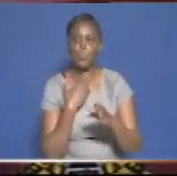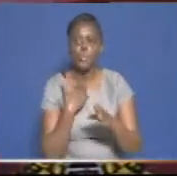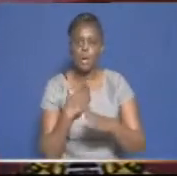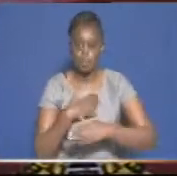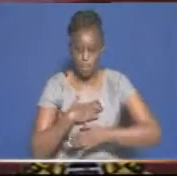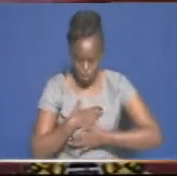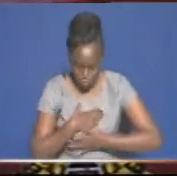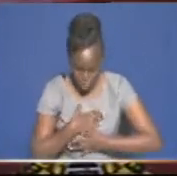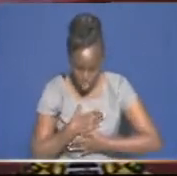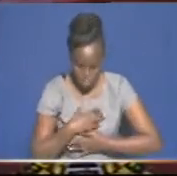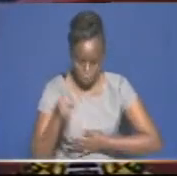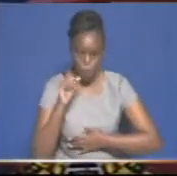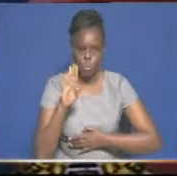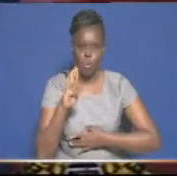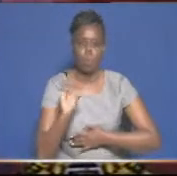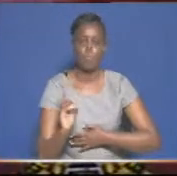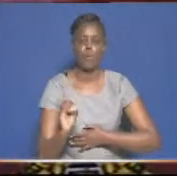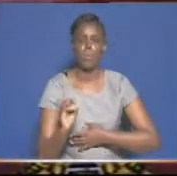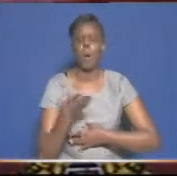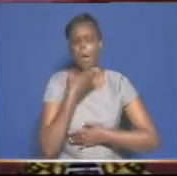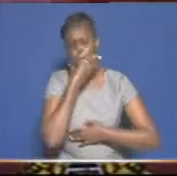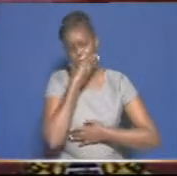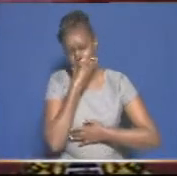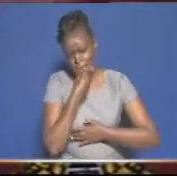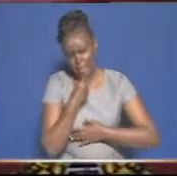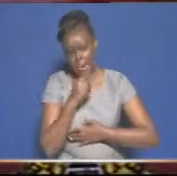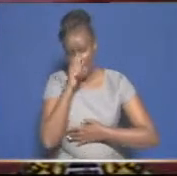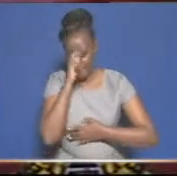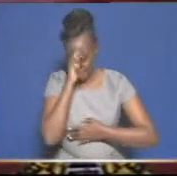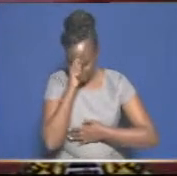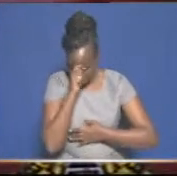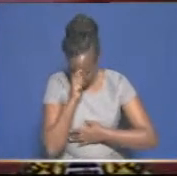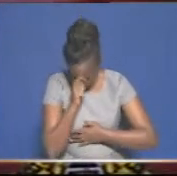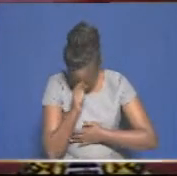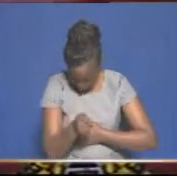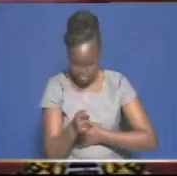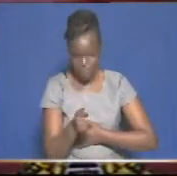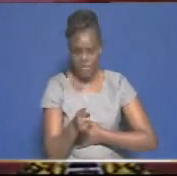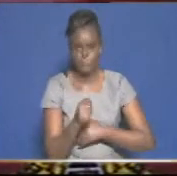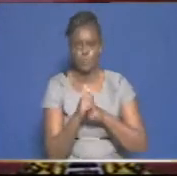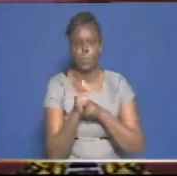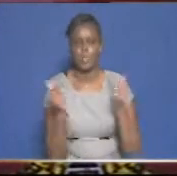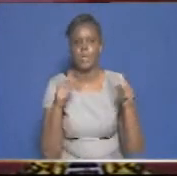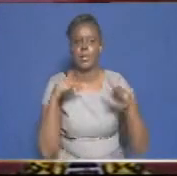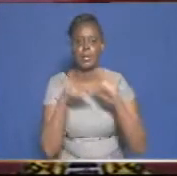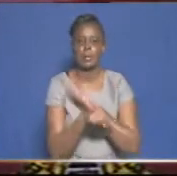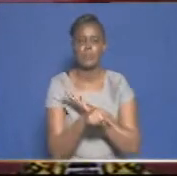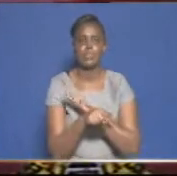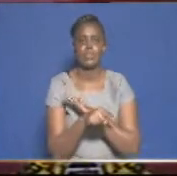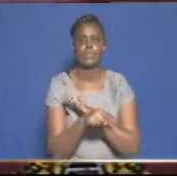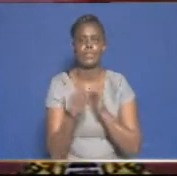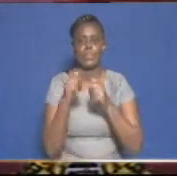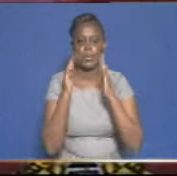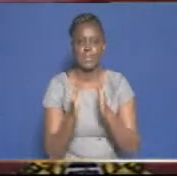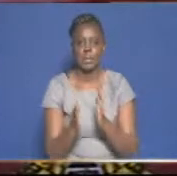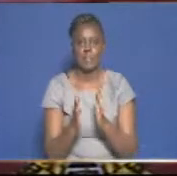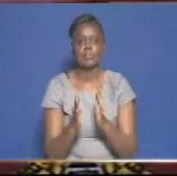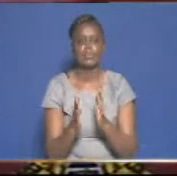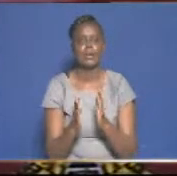Honorable Gumbo, another man I have a lot of respect for, one of the very few independent-minded leaders from the